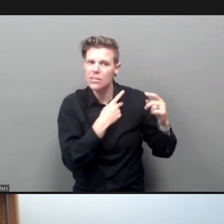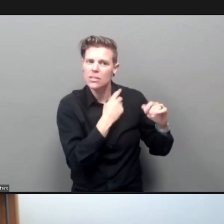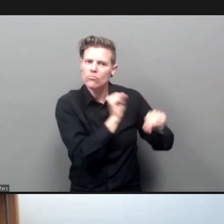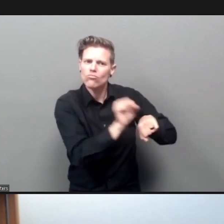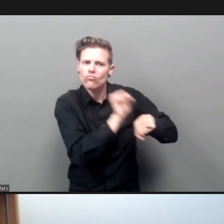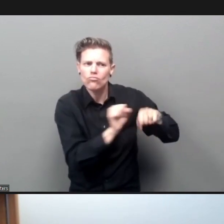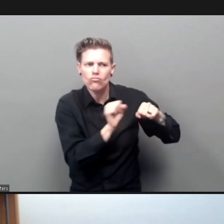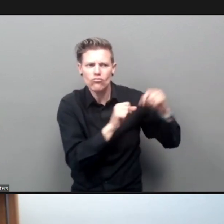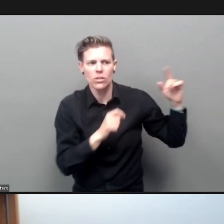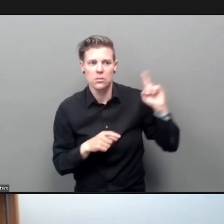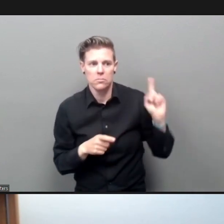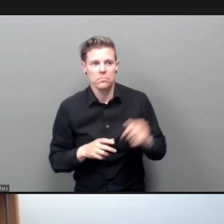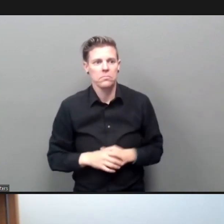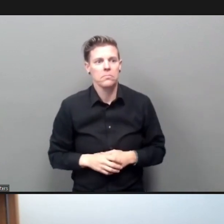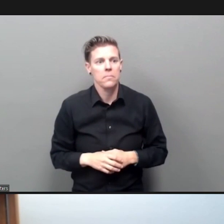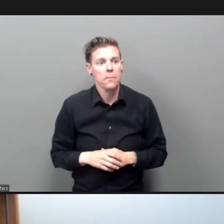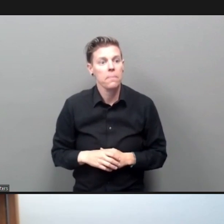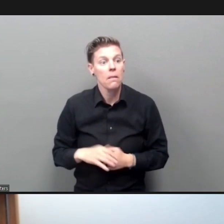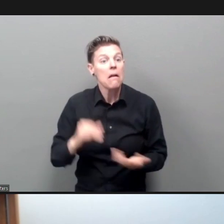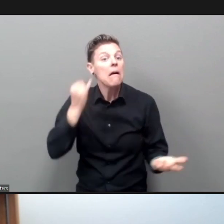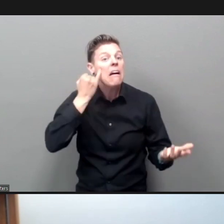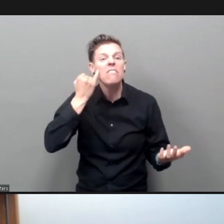her answer will not be 85%.